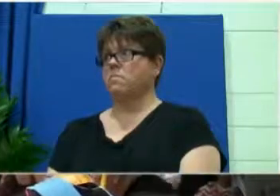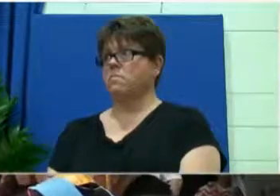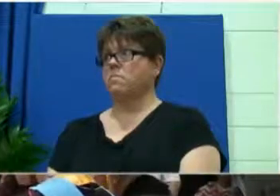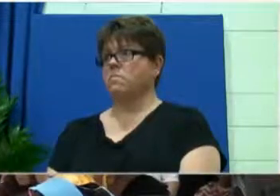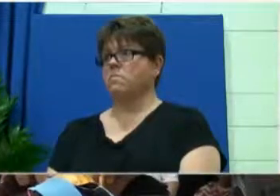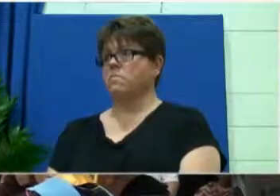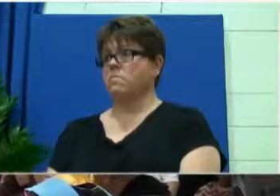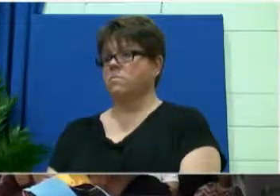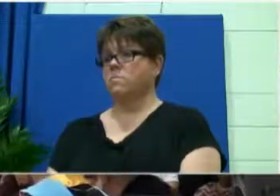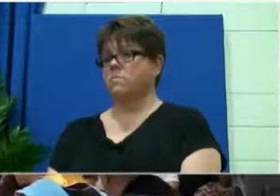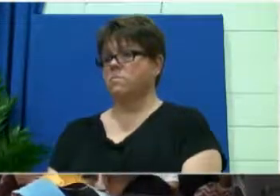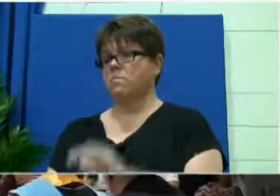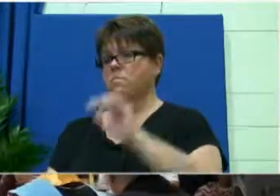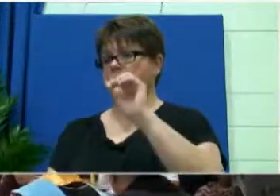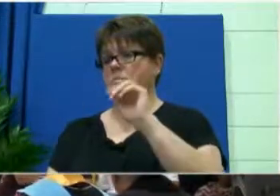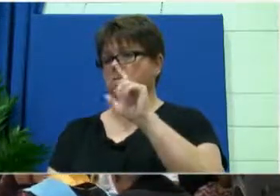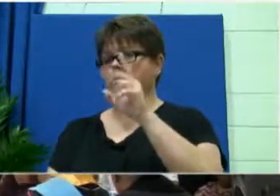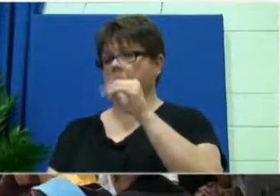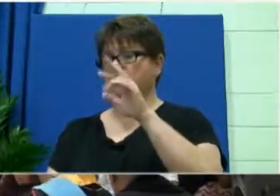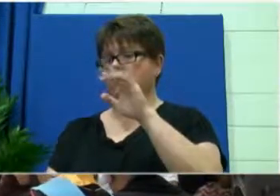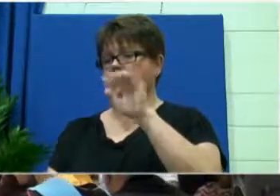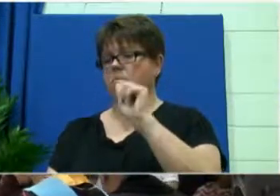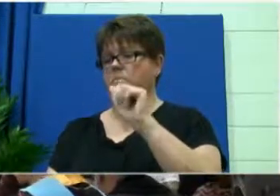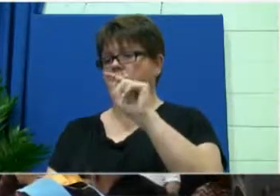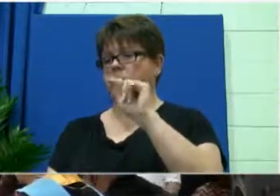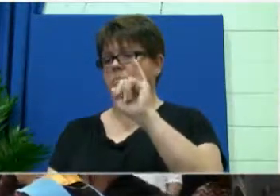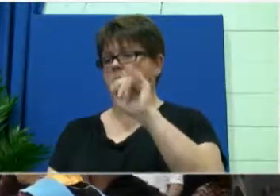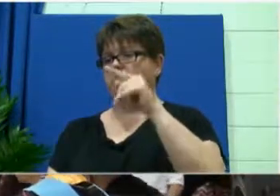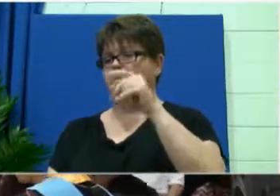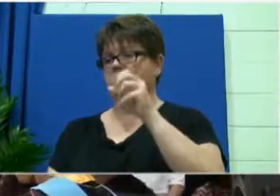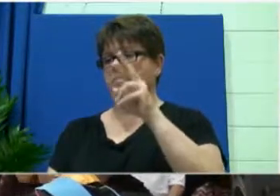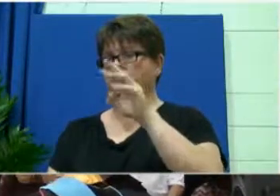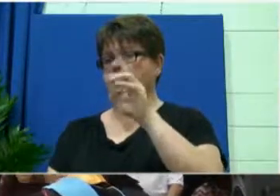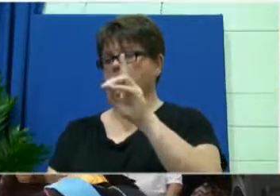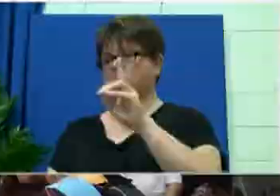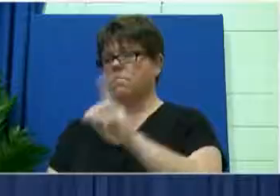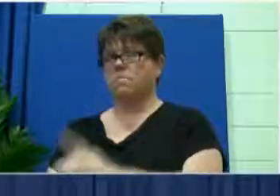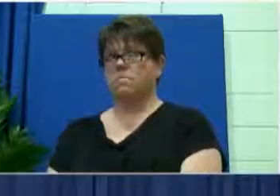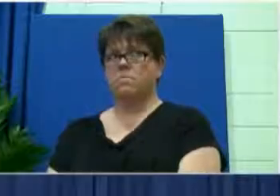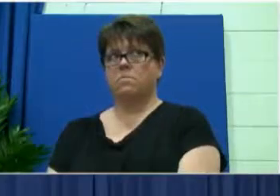Alexandria Marie Tipsword, Associate in Applied Science, Respiratory Therapy.